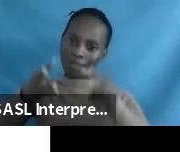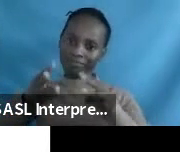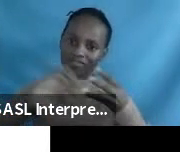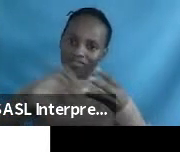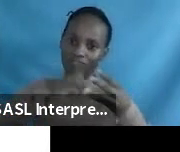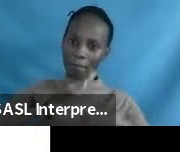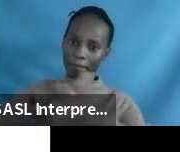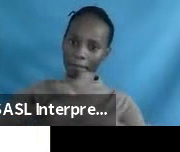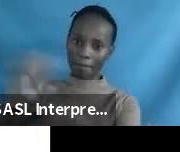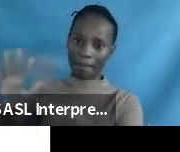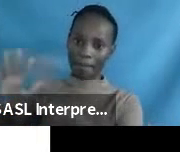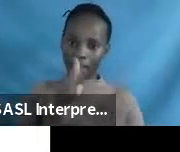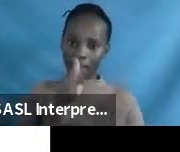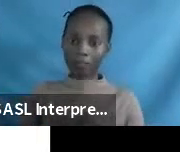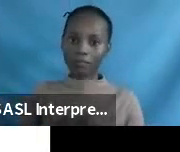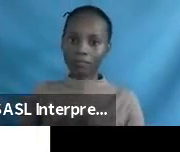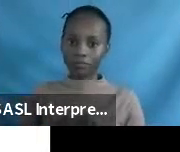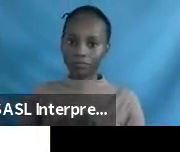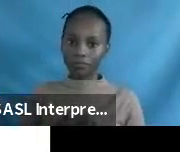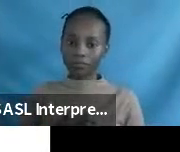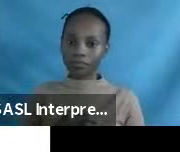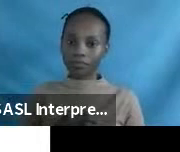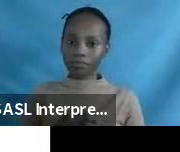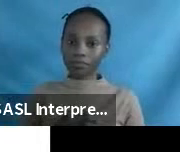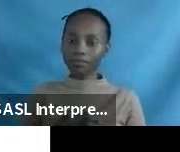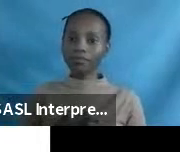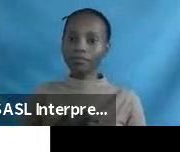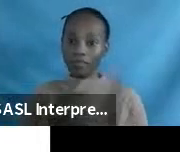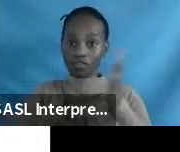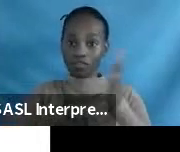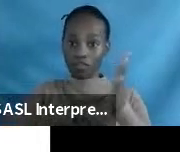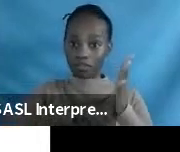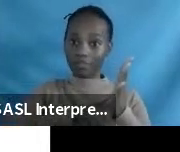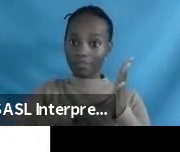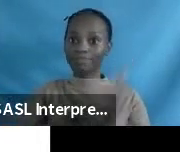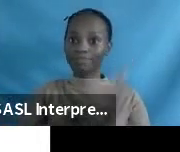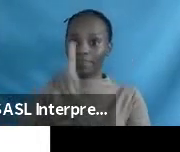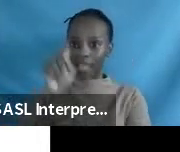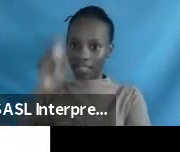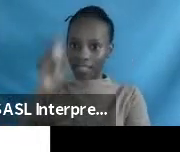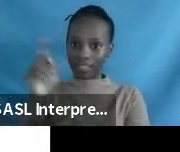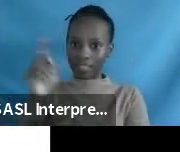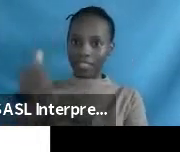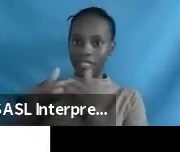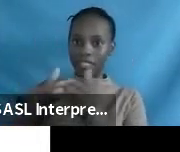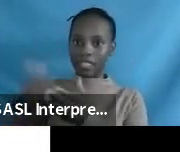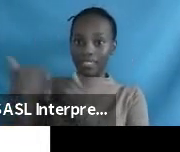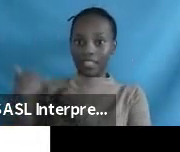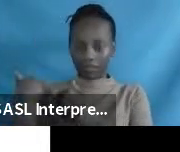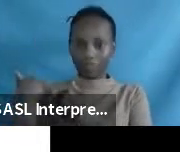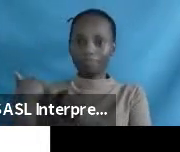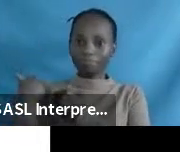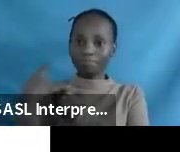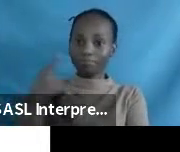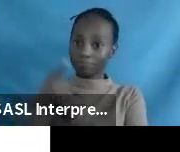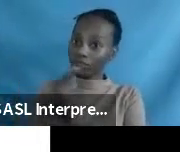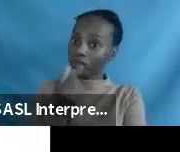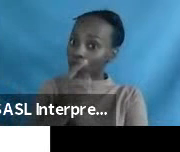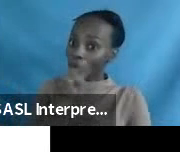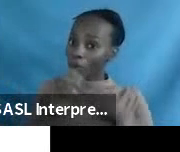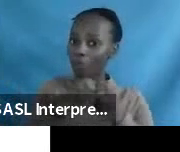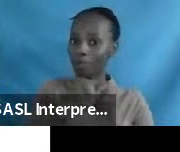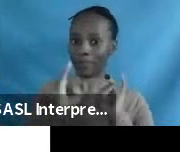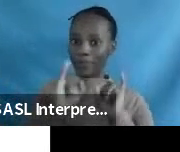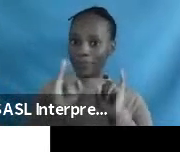policy decisions to grant tax incentives leading to harmful tax competition is also one of those. So